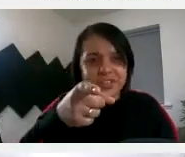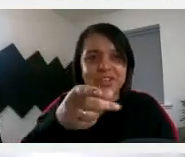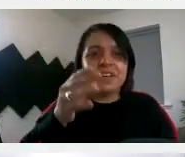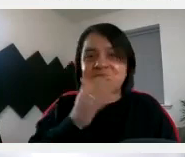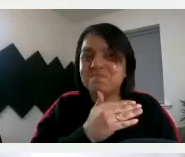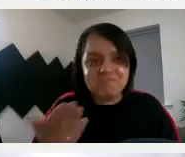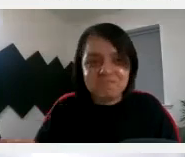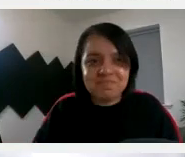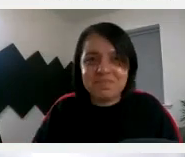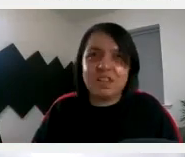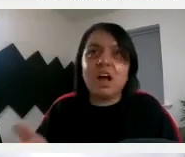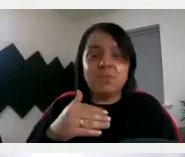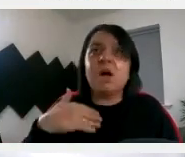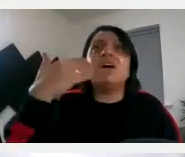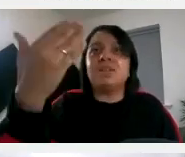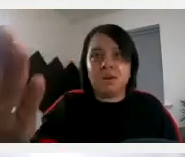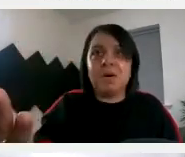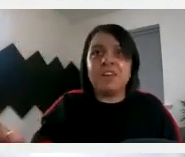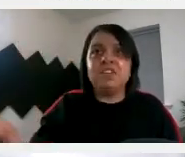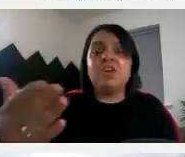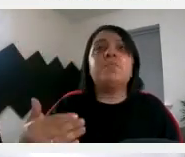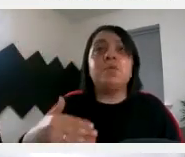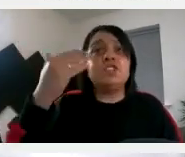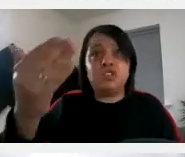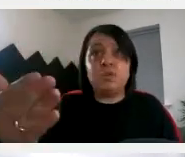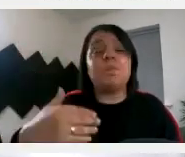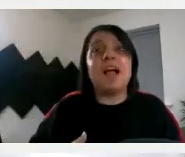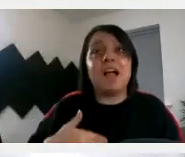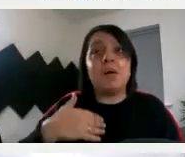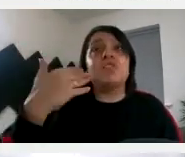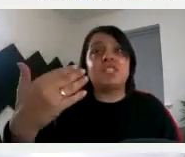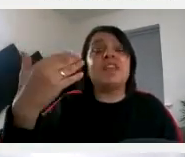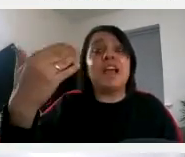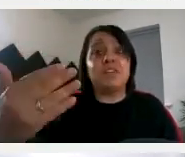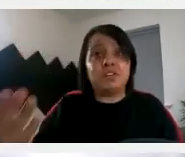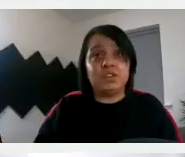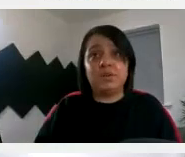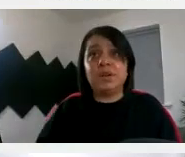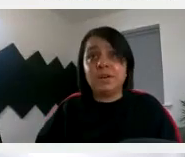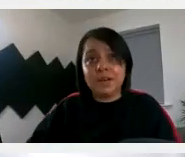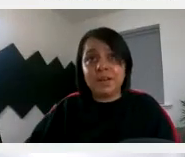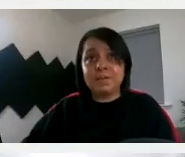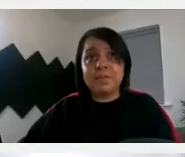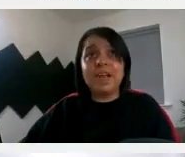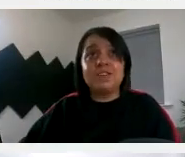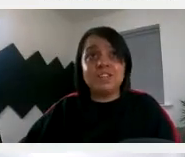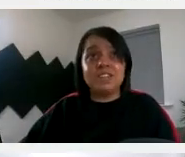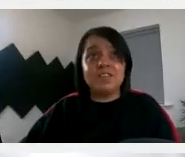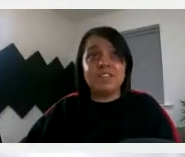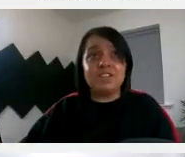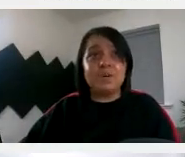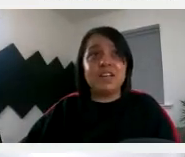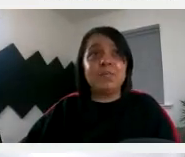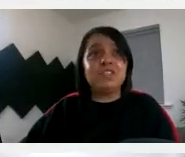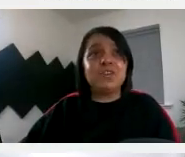bitch. I'm offending you. I'm doing it to you, and I'm aggressive and angry to you. Okay? So there's a difference